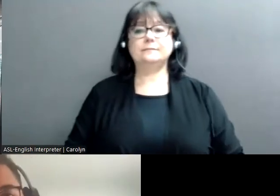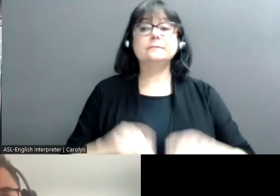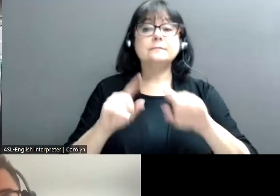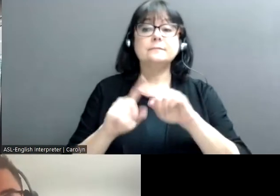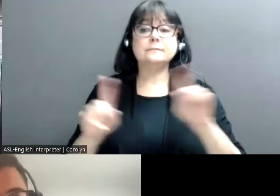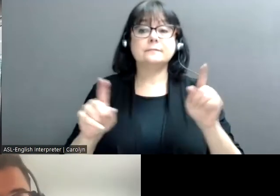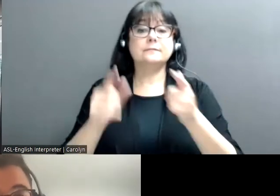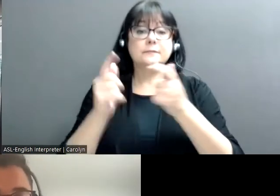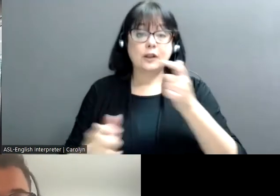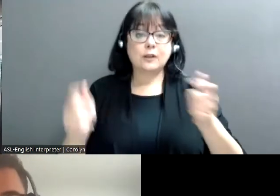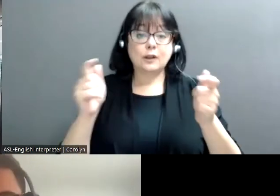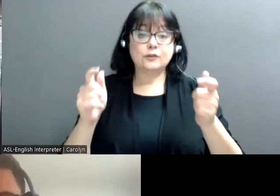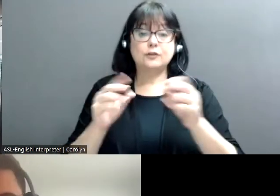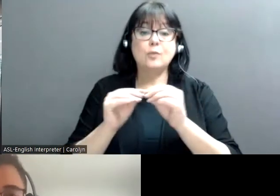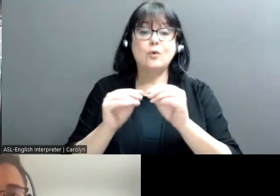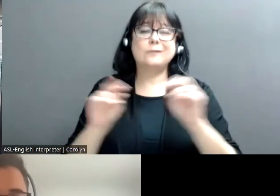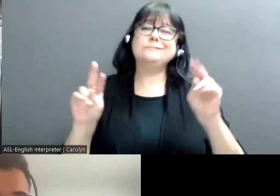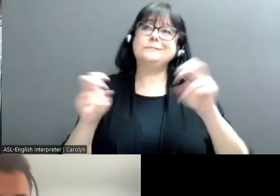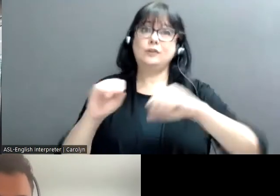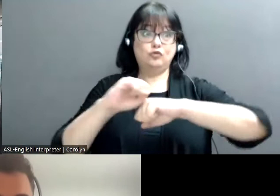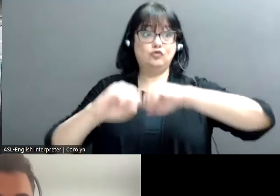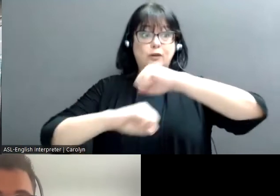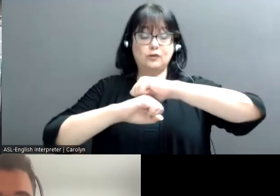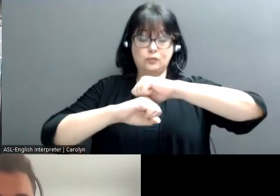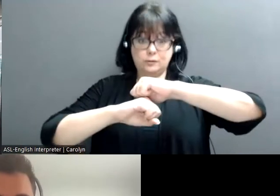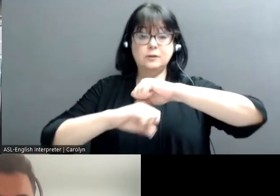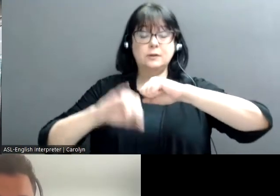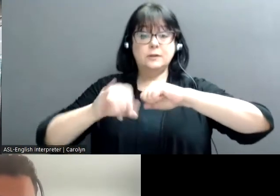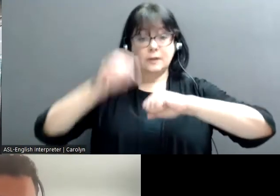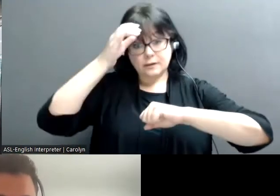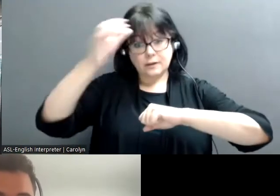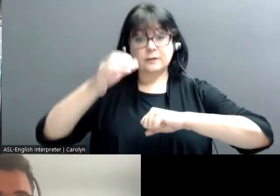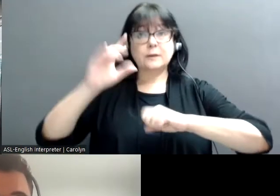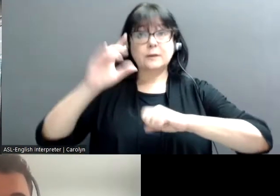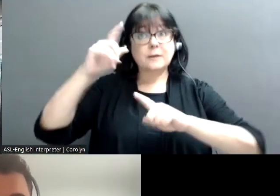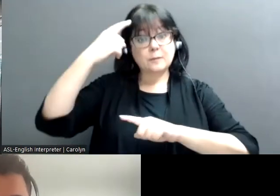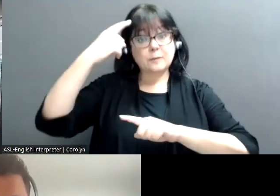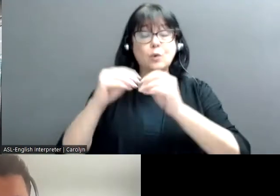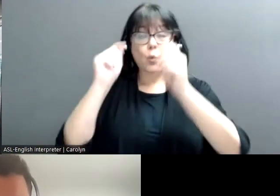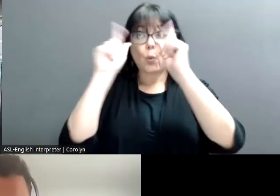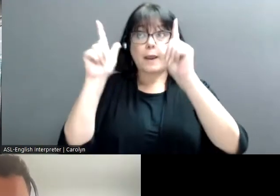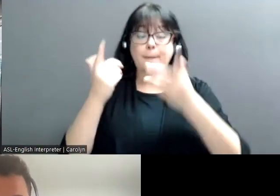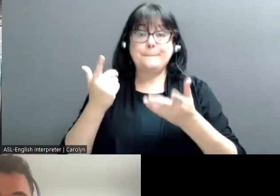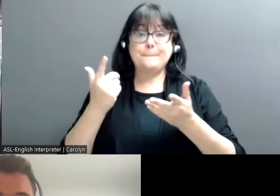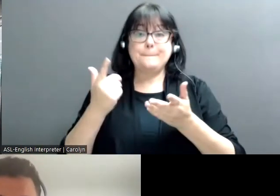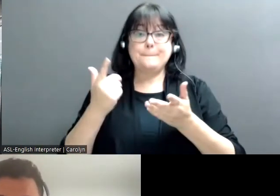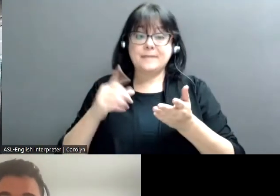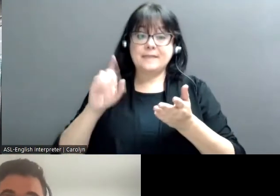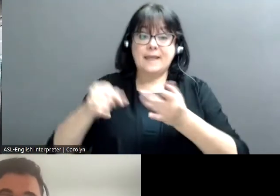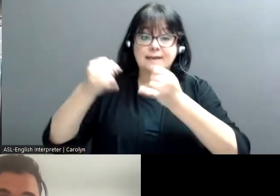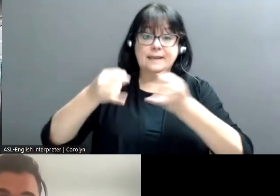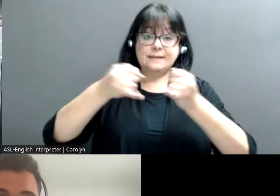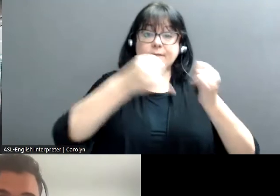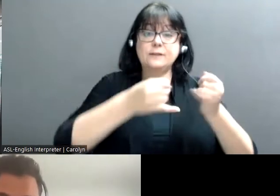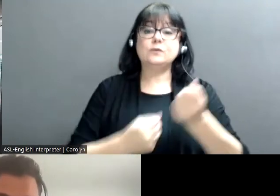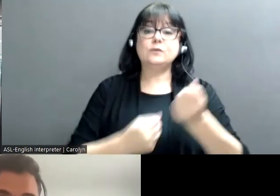structural conversation about employers waking up to what those individual sort of supports mean when they're scaled up